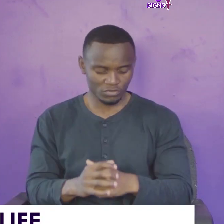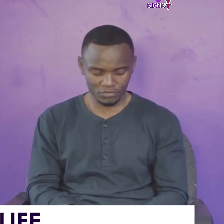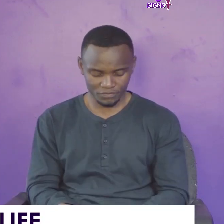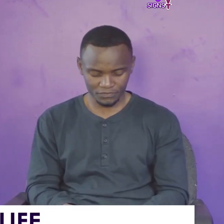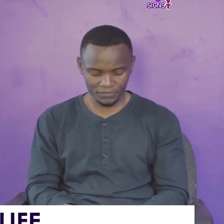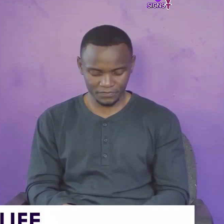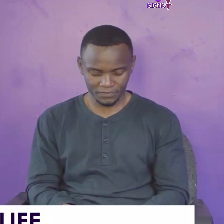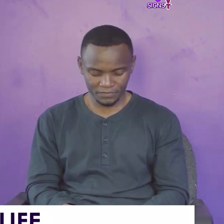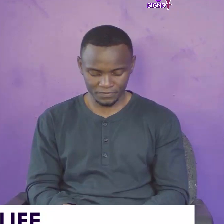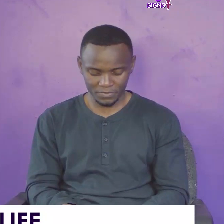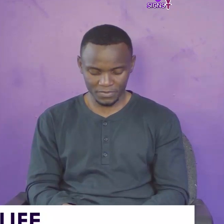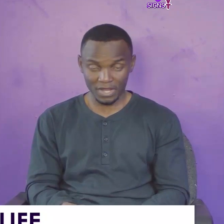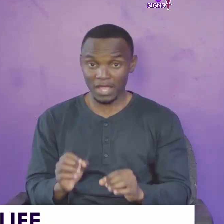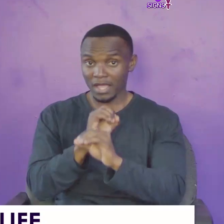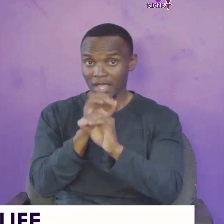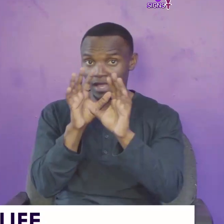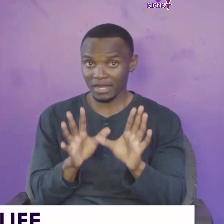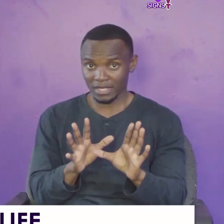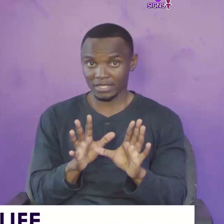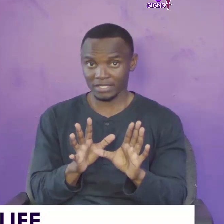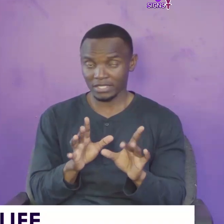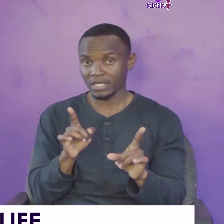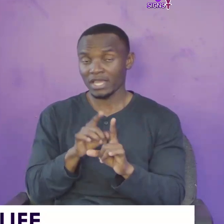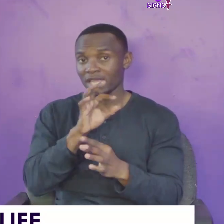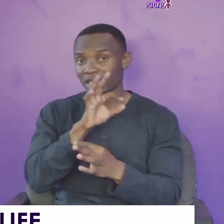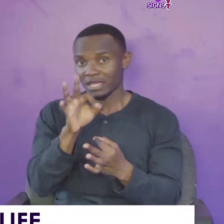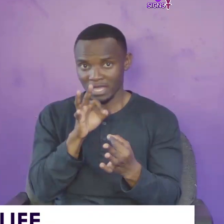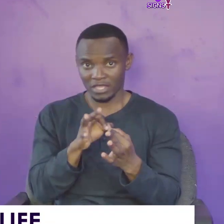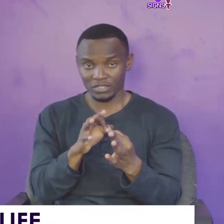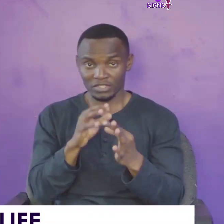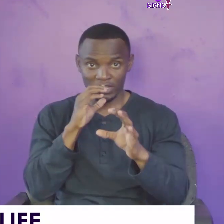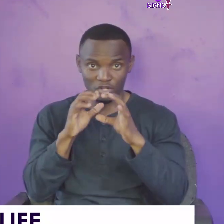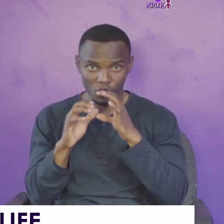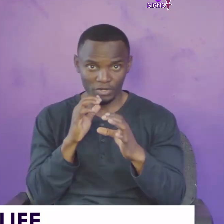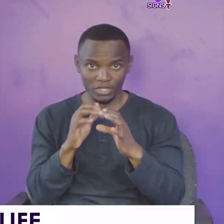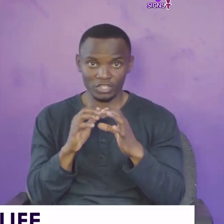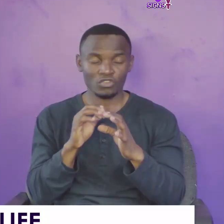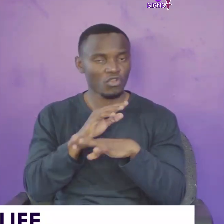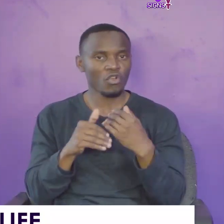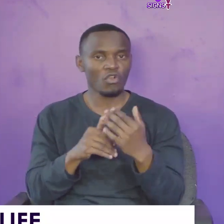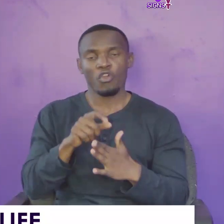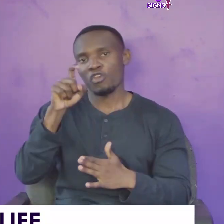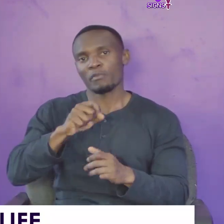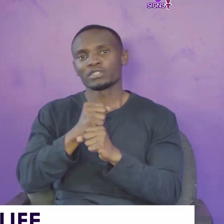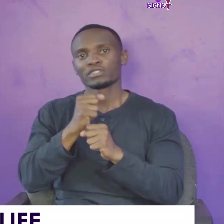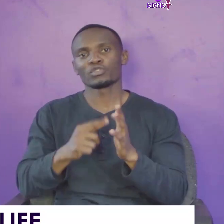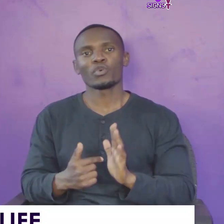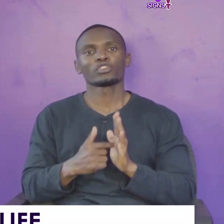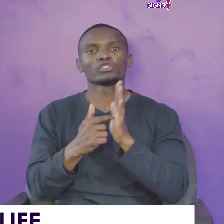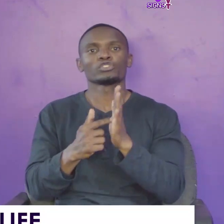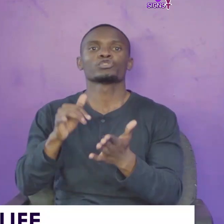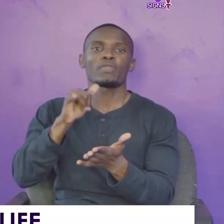Clarity and precision and accuracy in communication. yeah, It all has to bring it out. So and it that- has